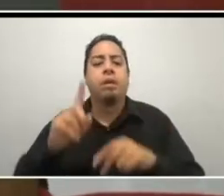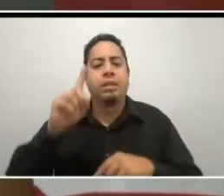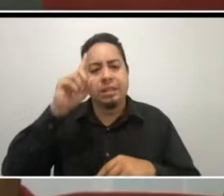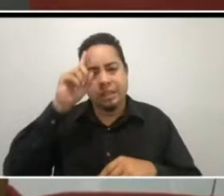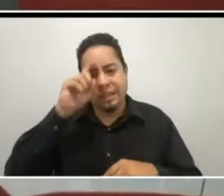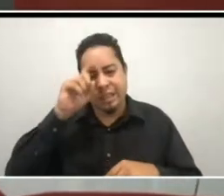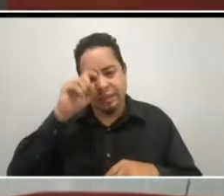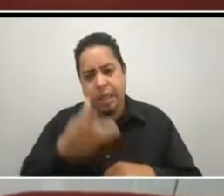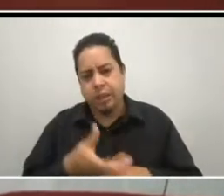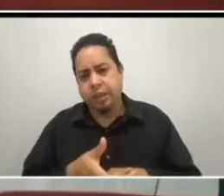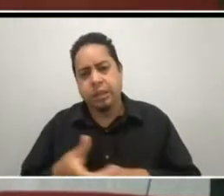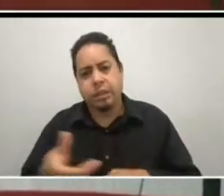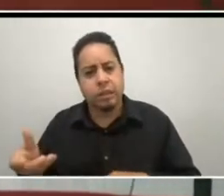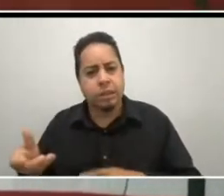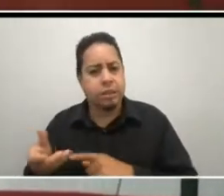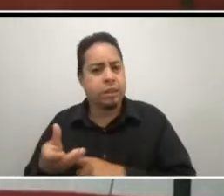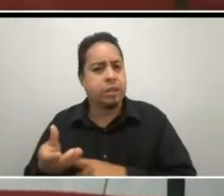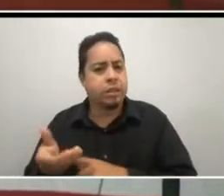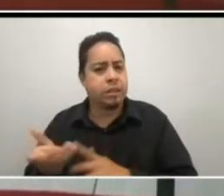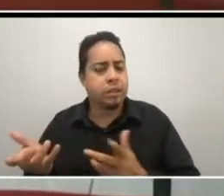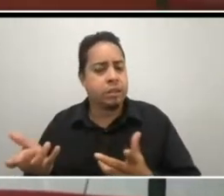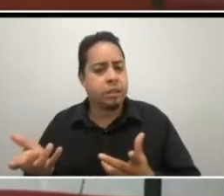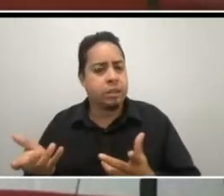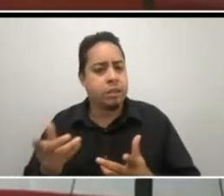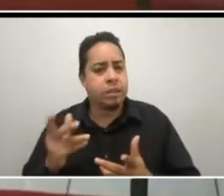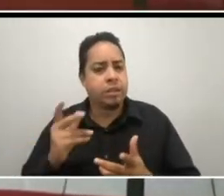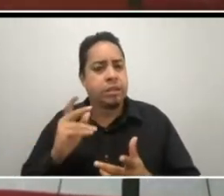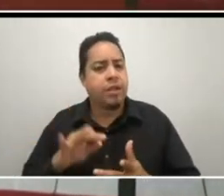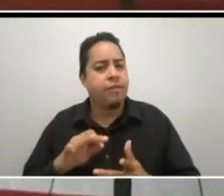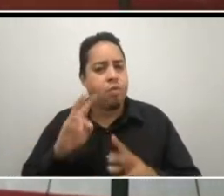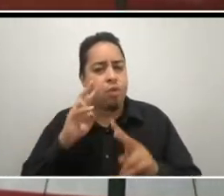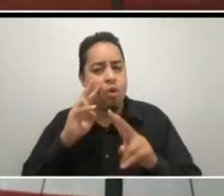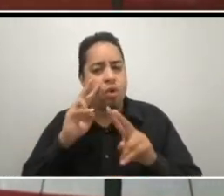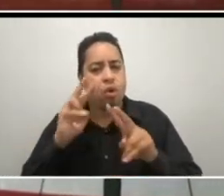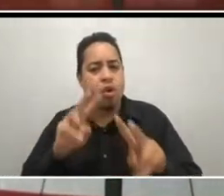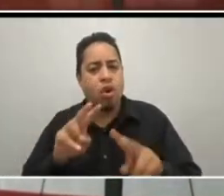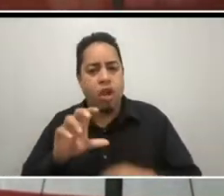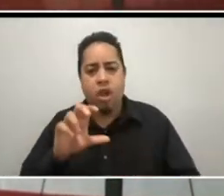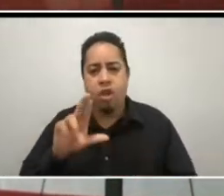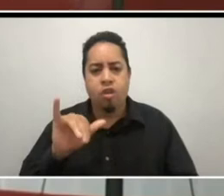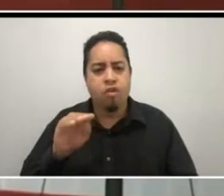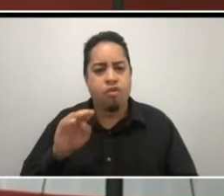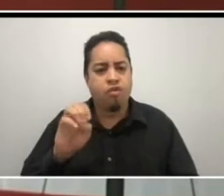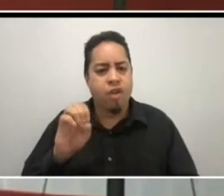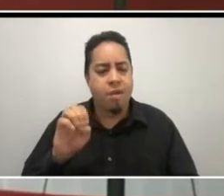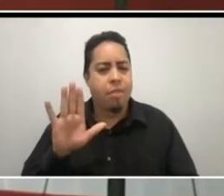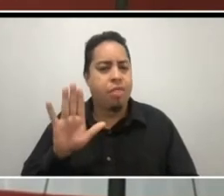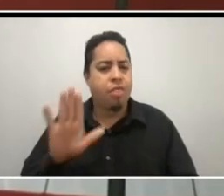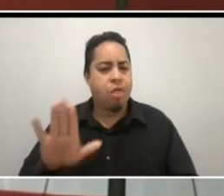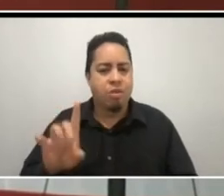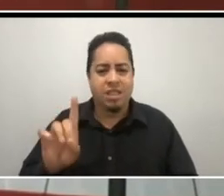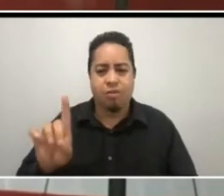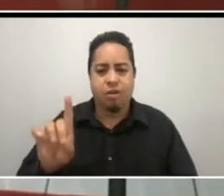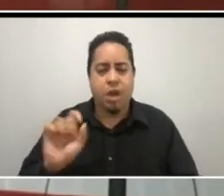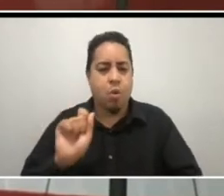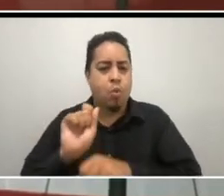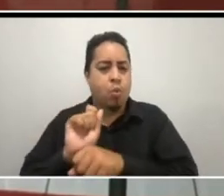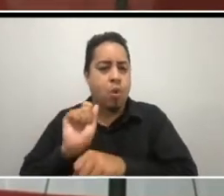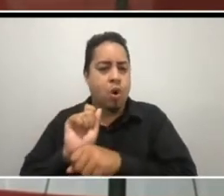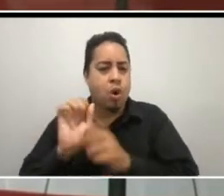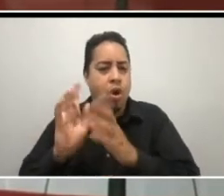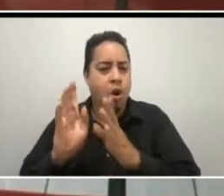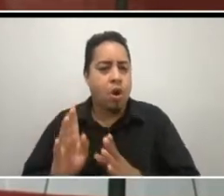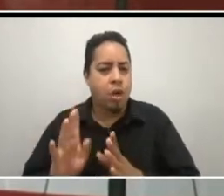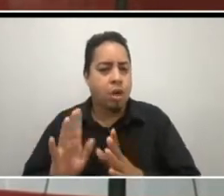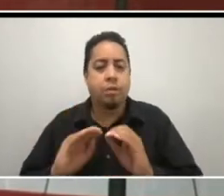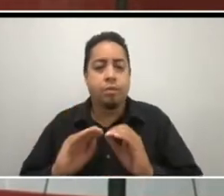So if you just take the crime of what those Democrat workers were doing. And by the way, there was no water